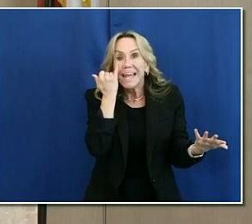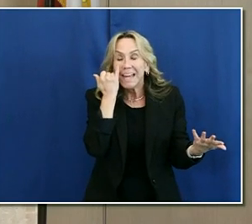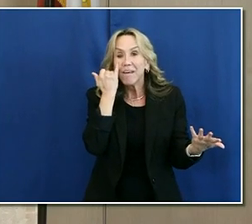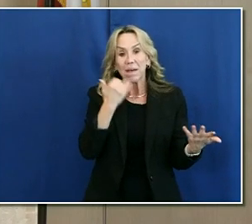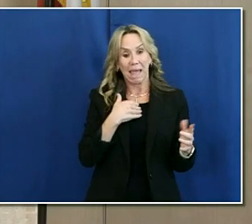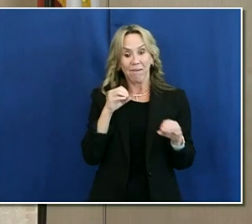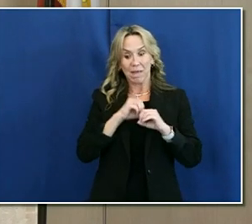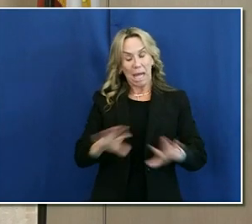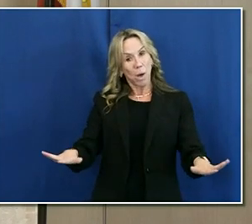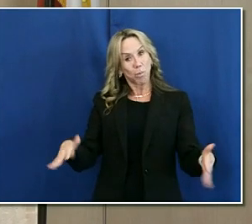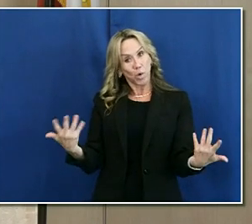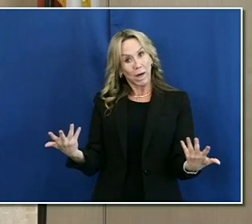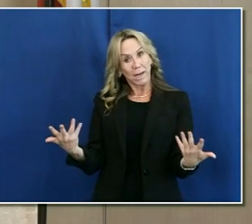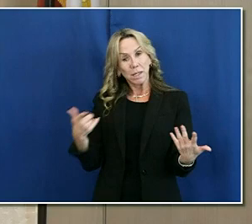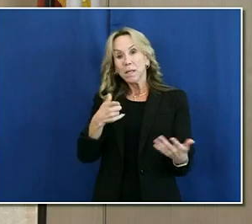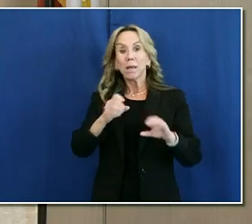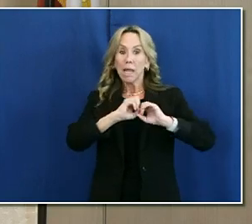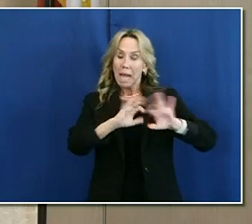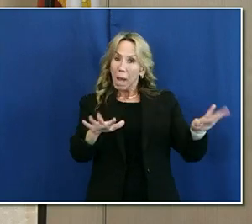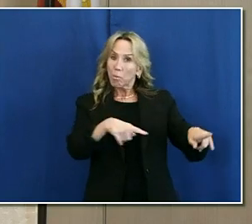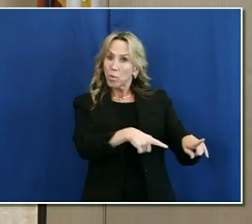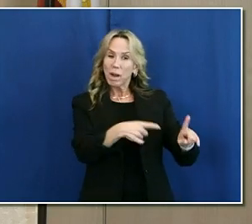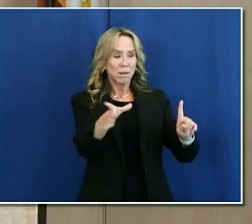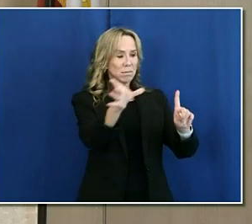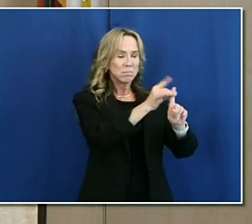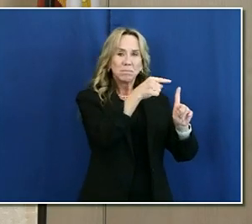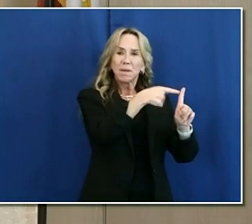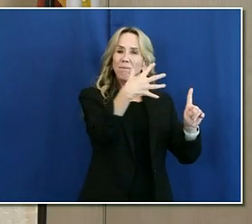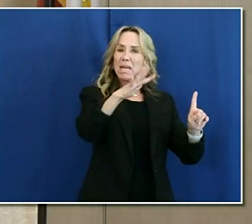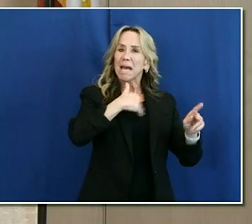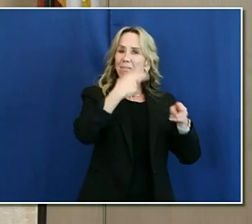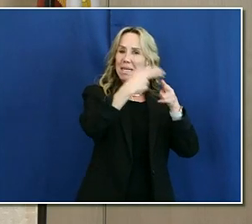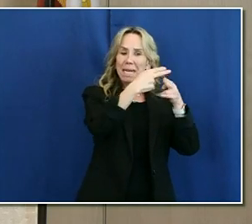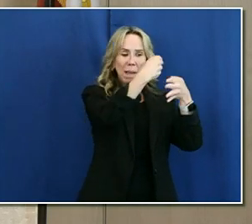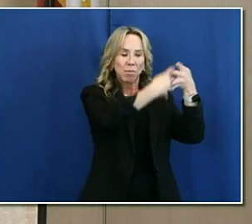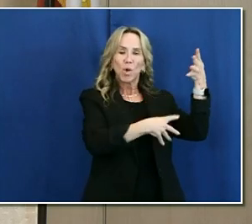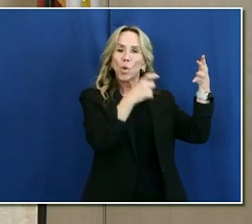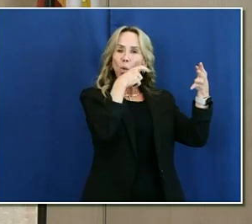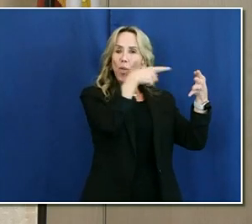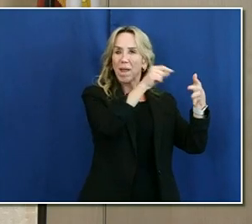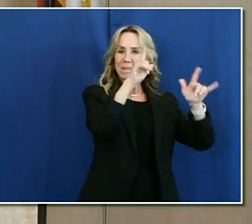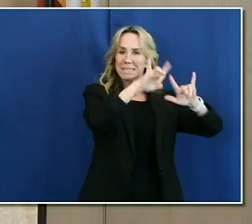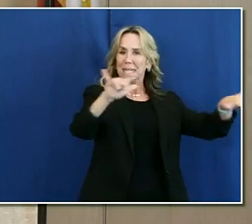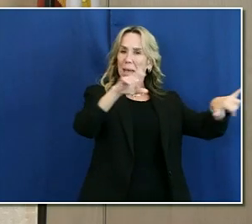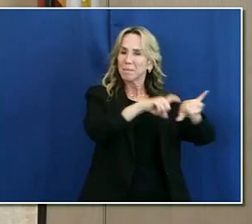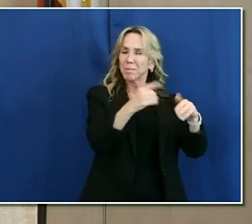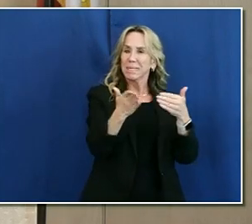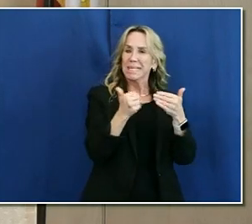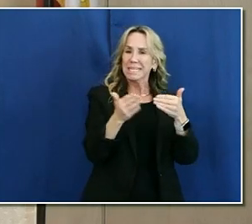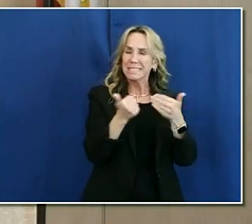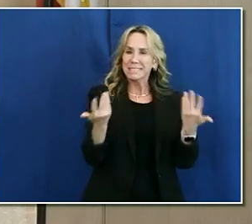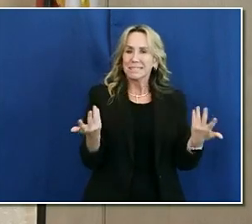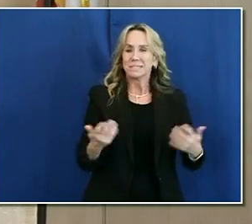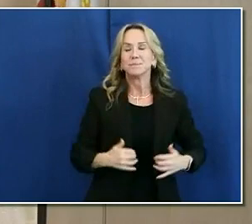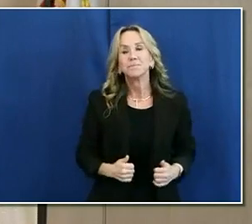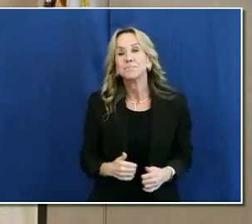an outbreak being assessed at a particular business or entity. Thank you. Thank